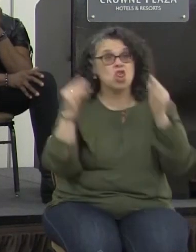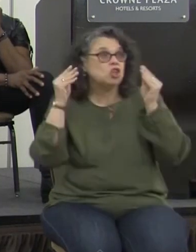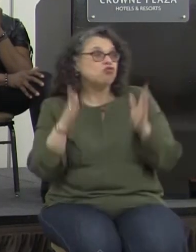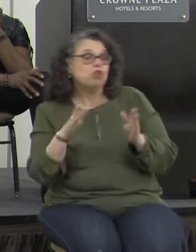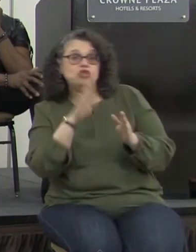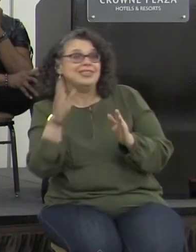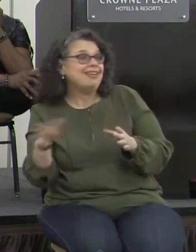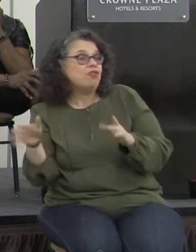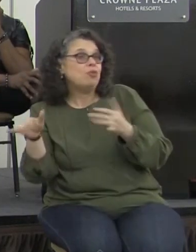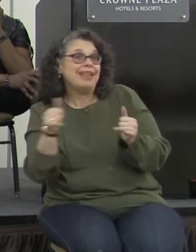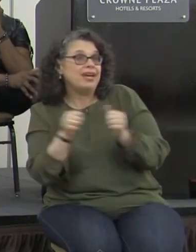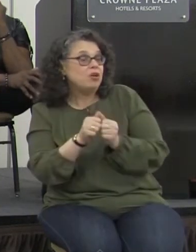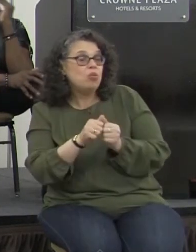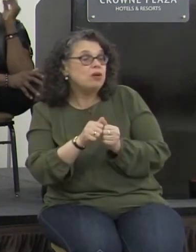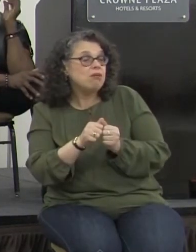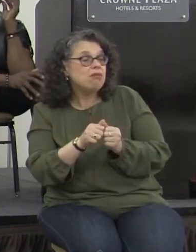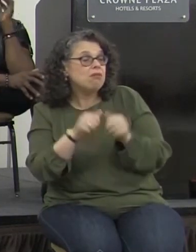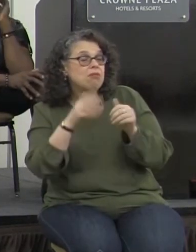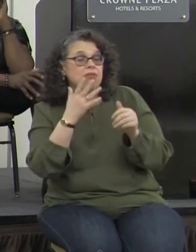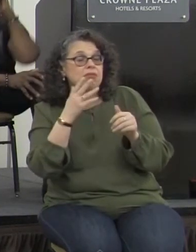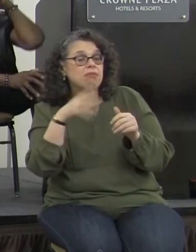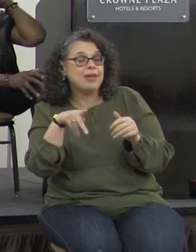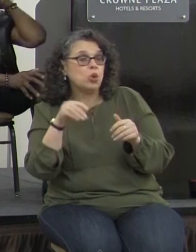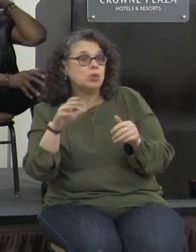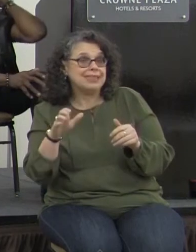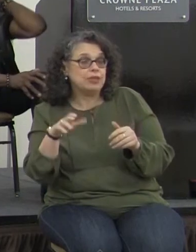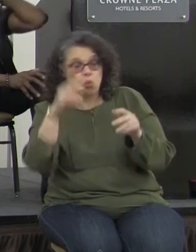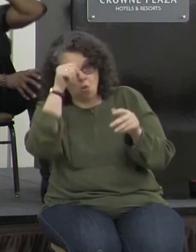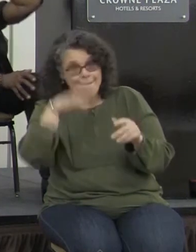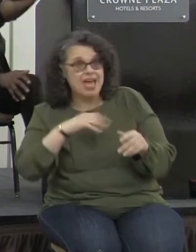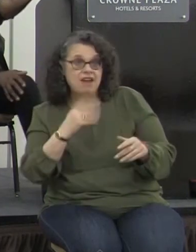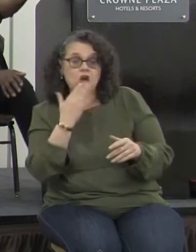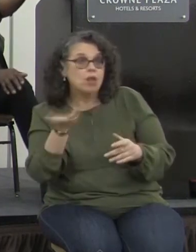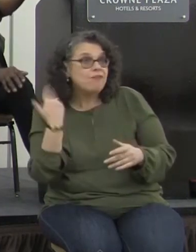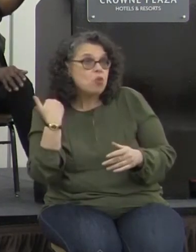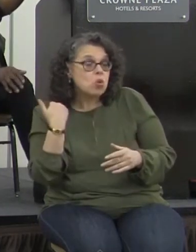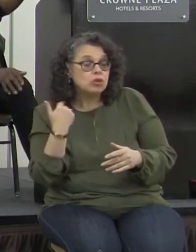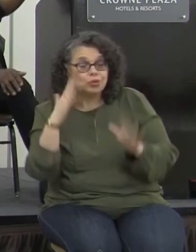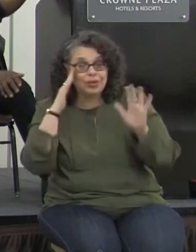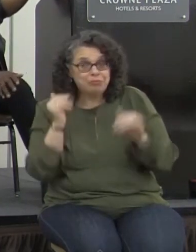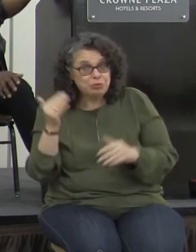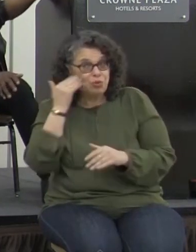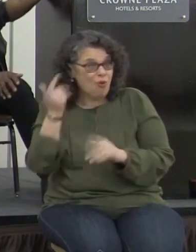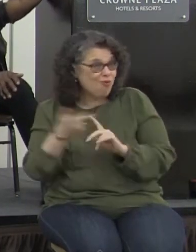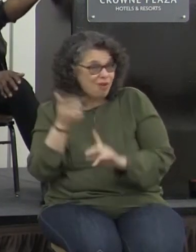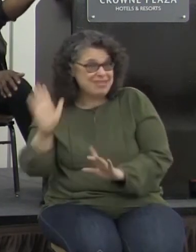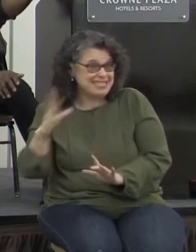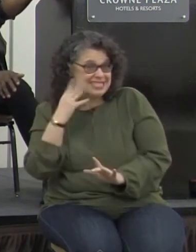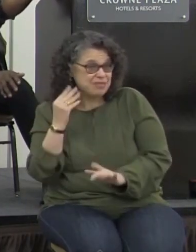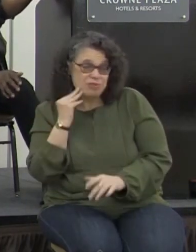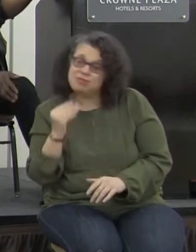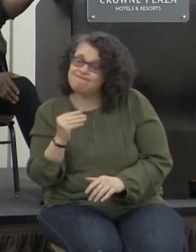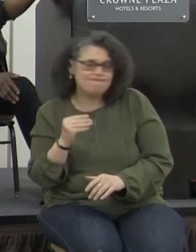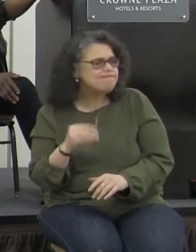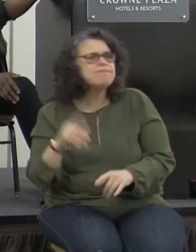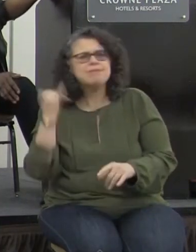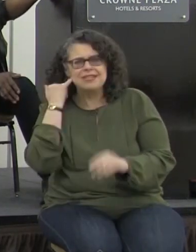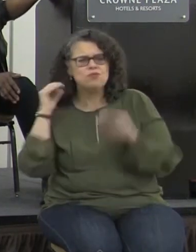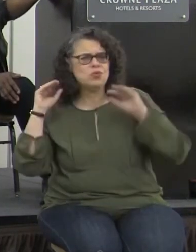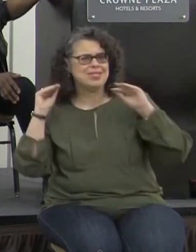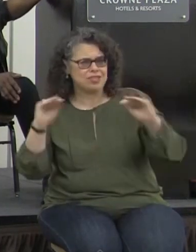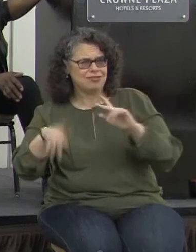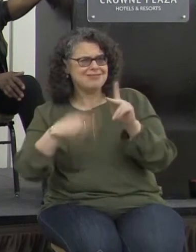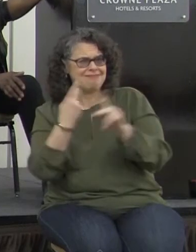man of color before. So I don't expect them necessarily to know from experience, but if you're teaching a class